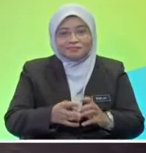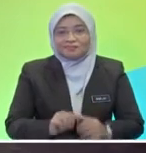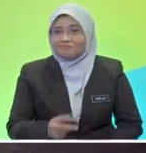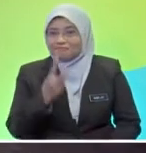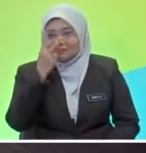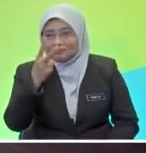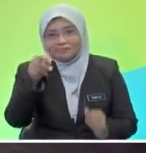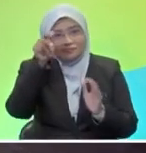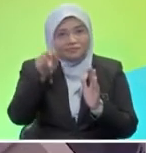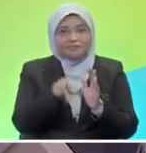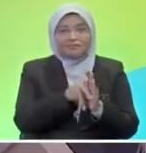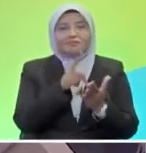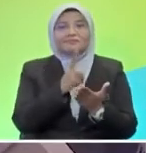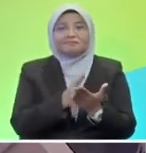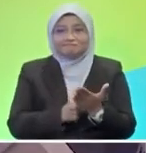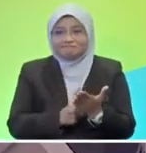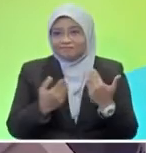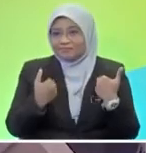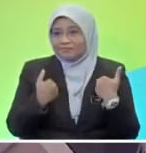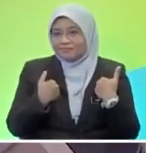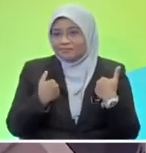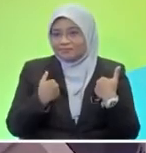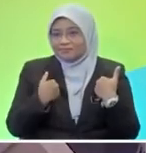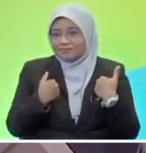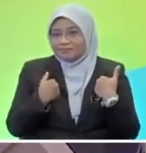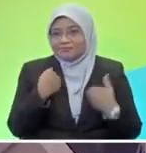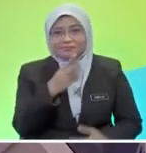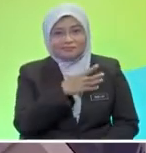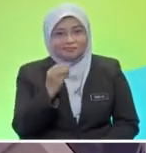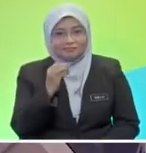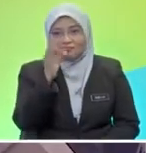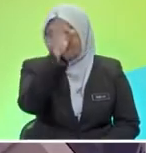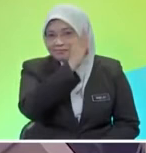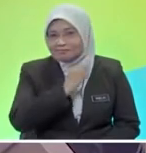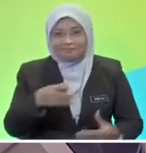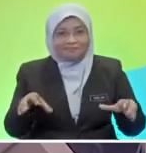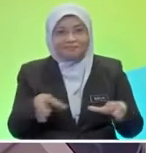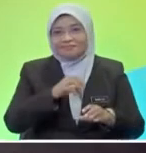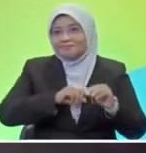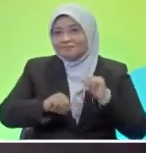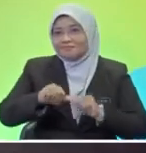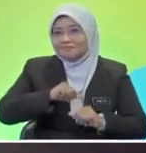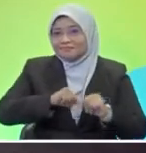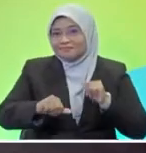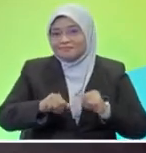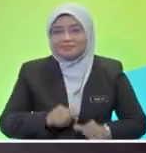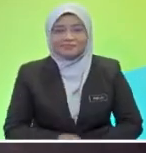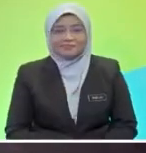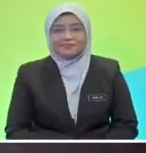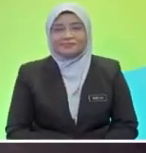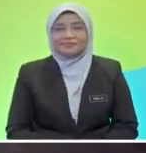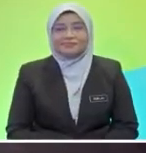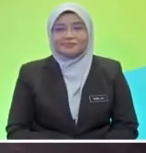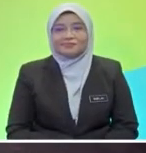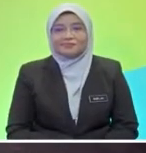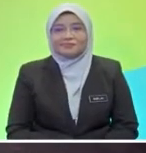is face up on the dice. Okay, and you have to do the activity. That means it's going to be a surprise. Yes,